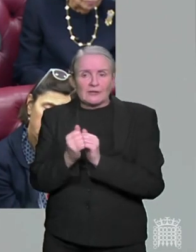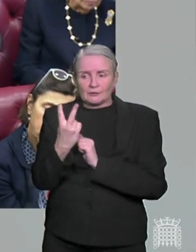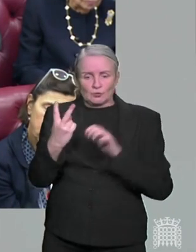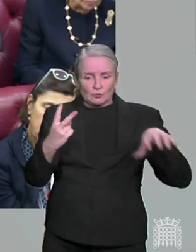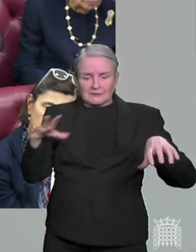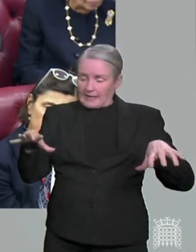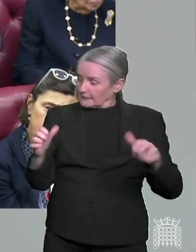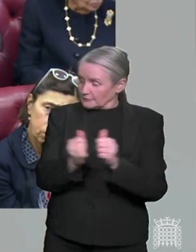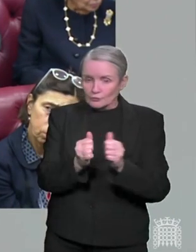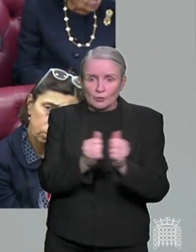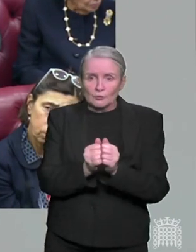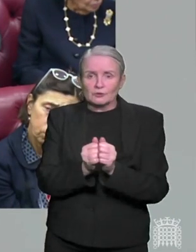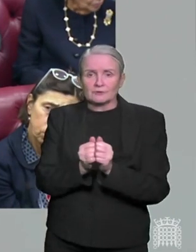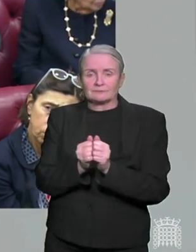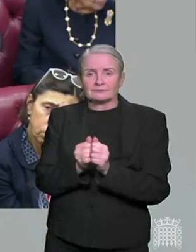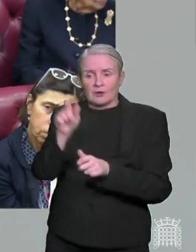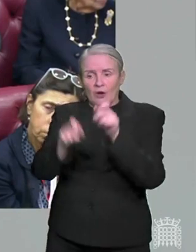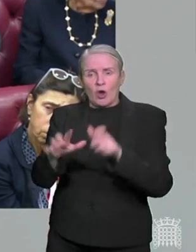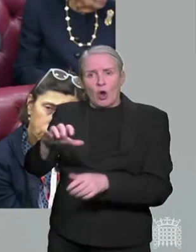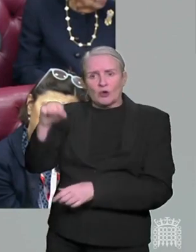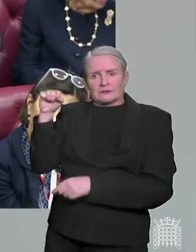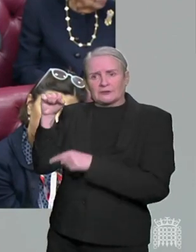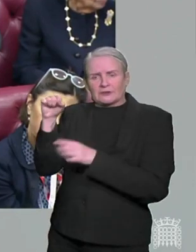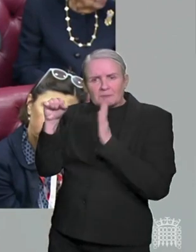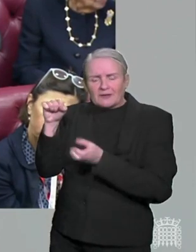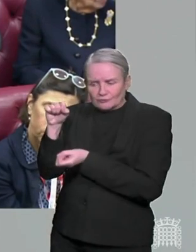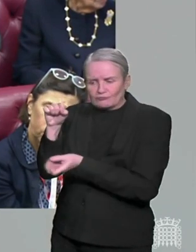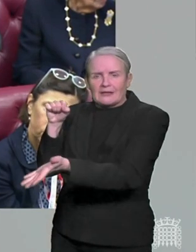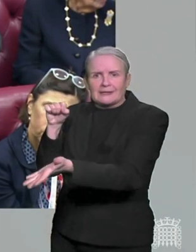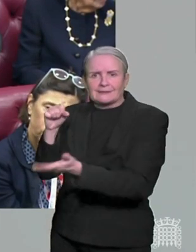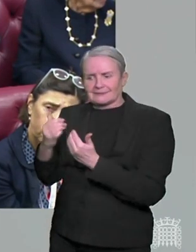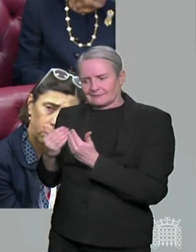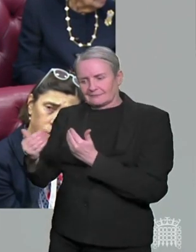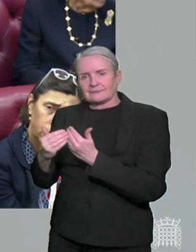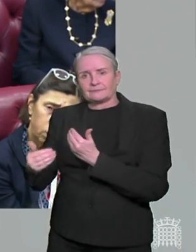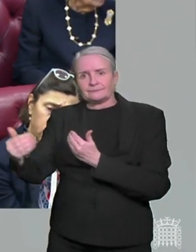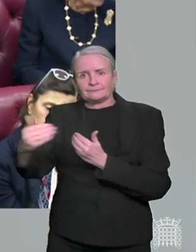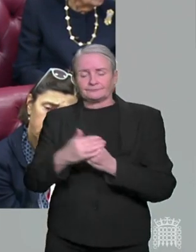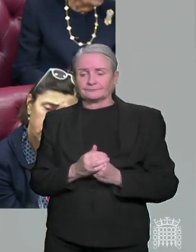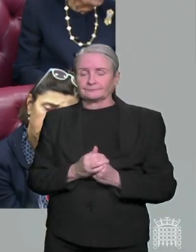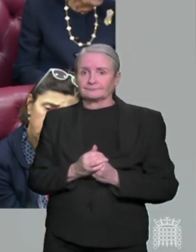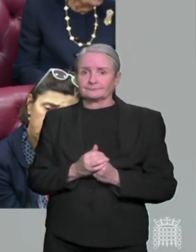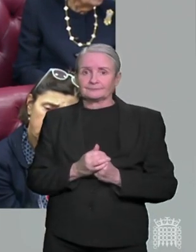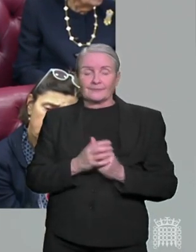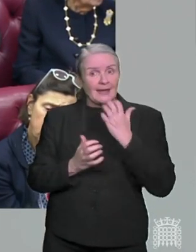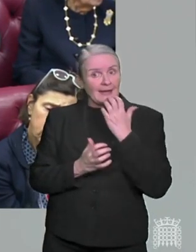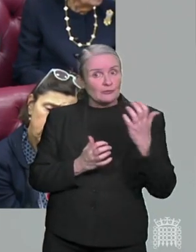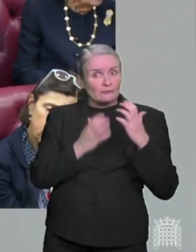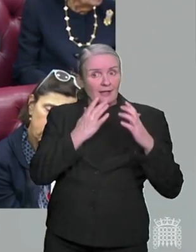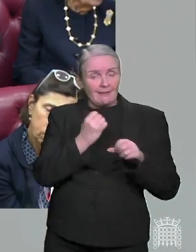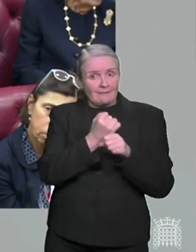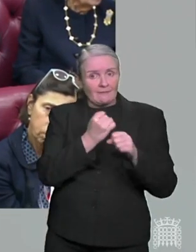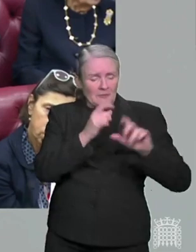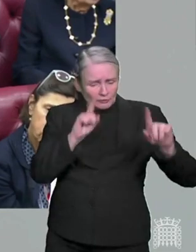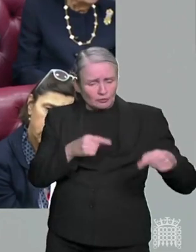of the hostages and do that very quickly. She asked whether we challenge the Israel government over individual episodes. Yes, we absolutely do.